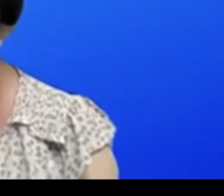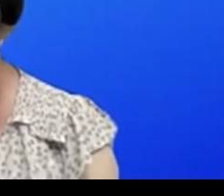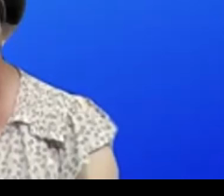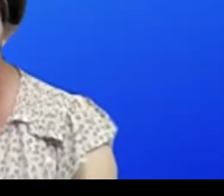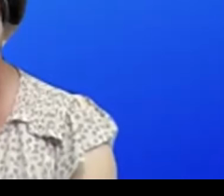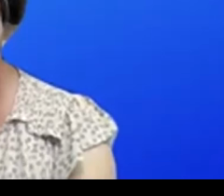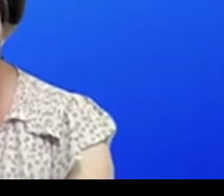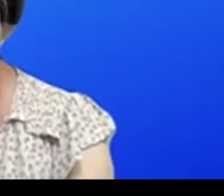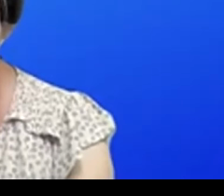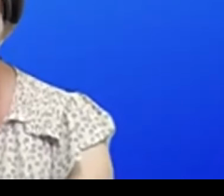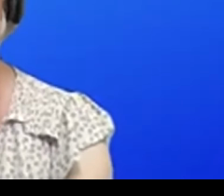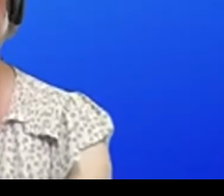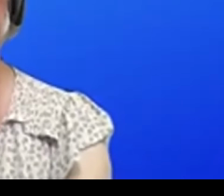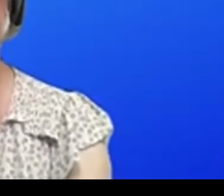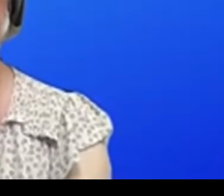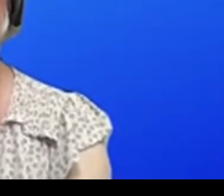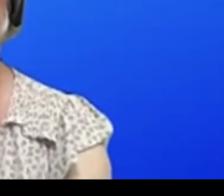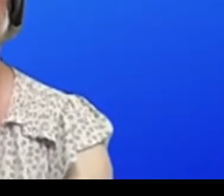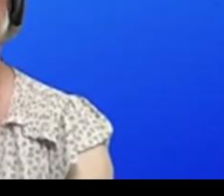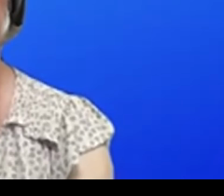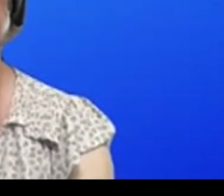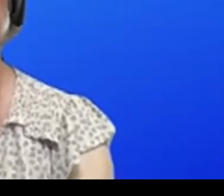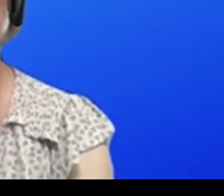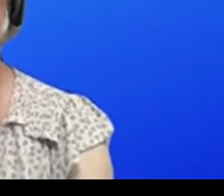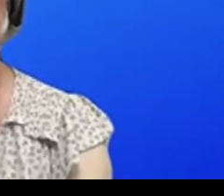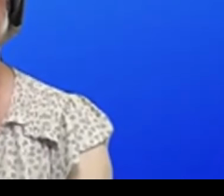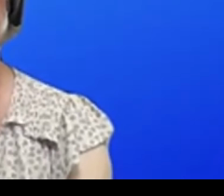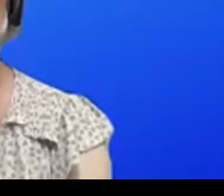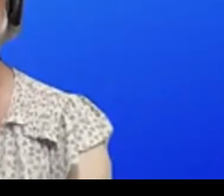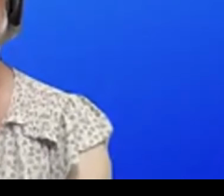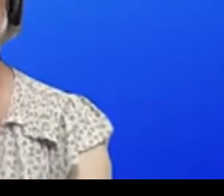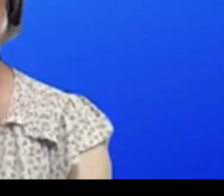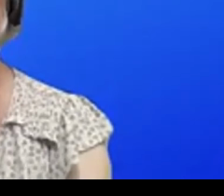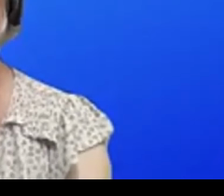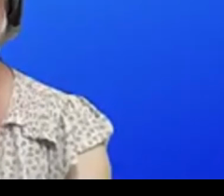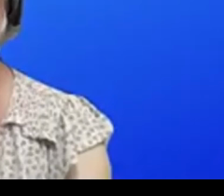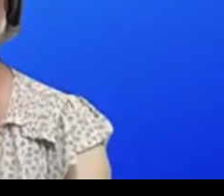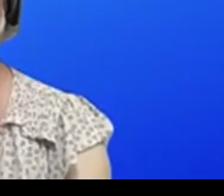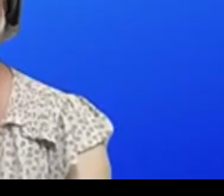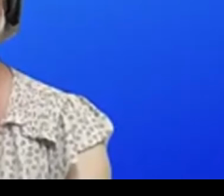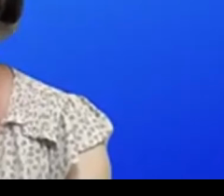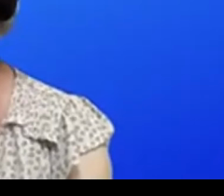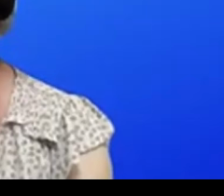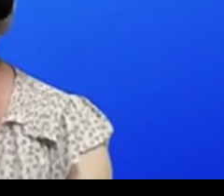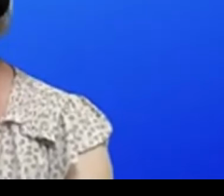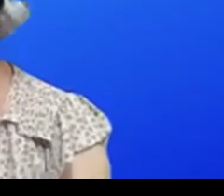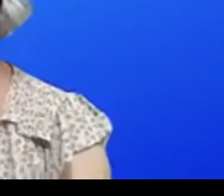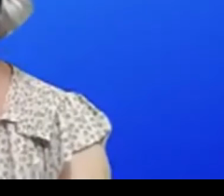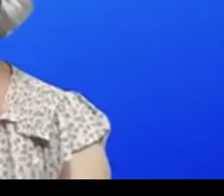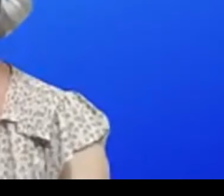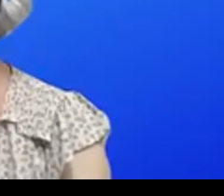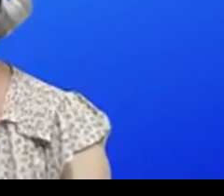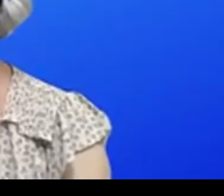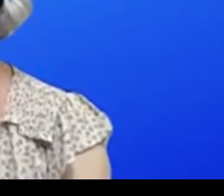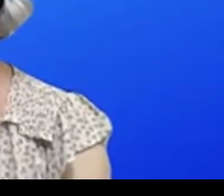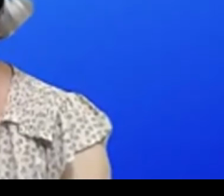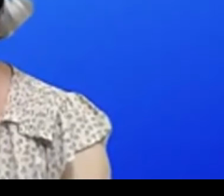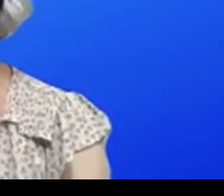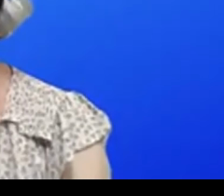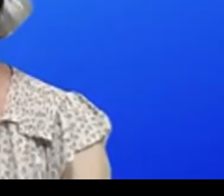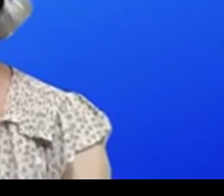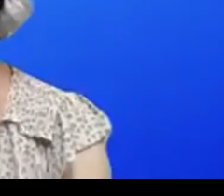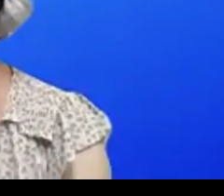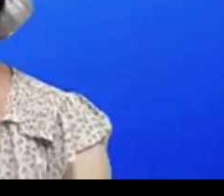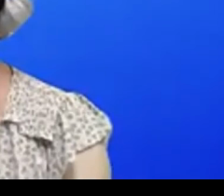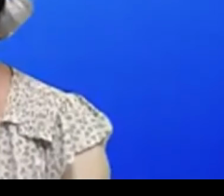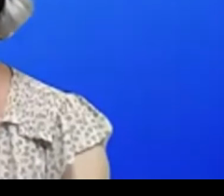do you then help people transition to be able to use, especially communication, when they're in the community or at home? I mean, how do you sort